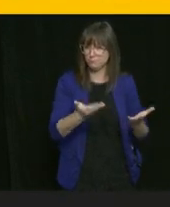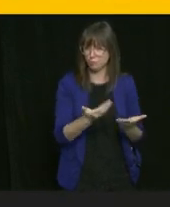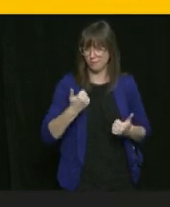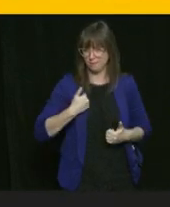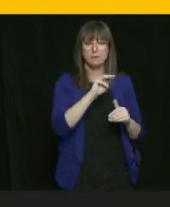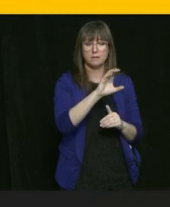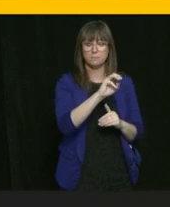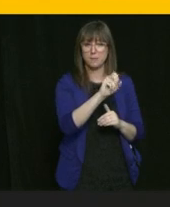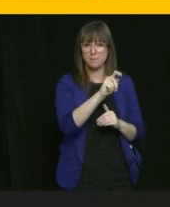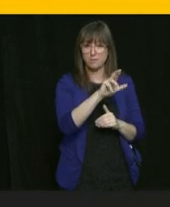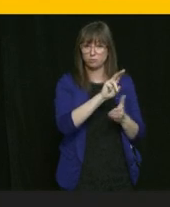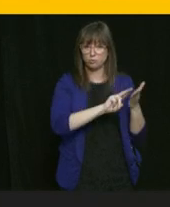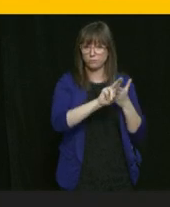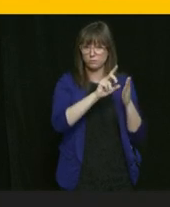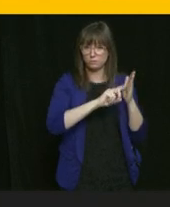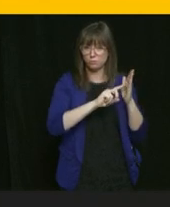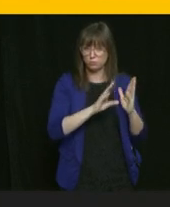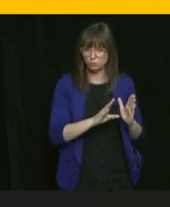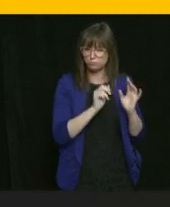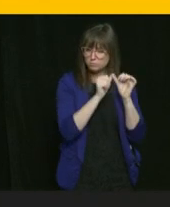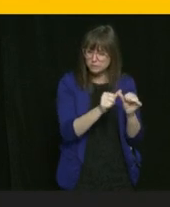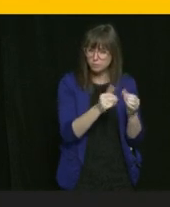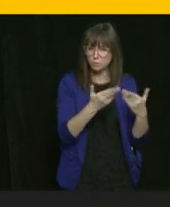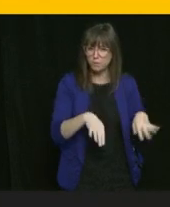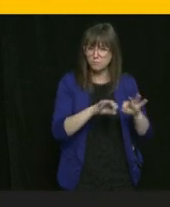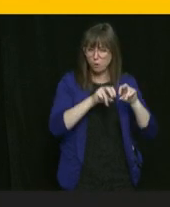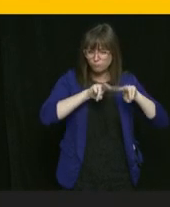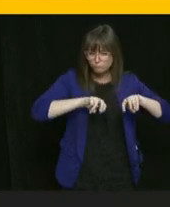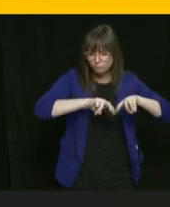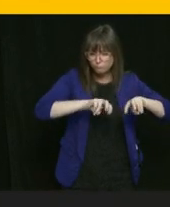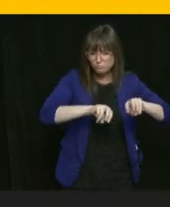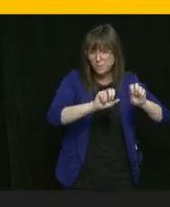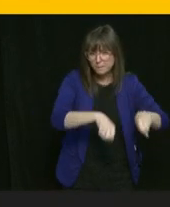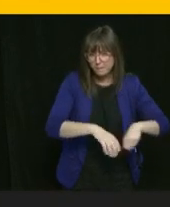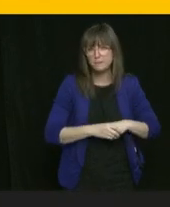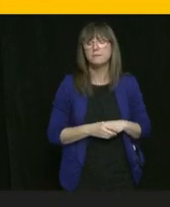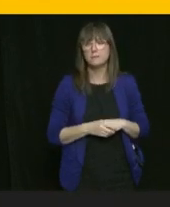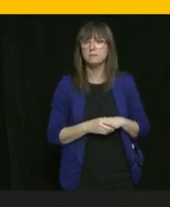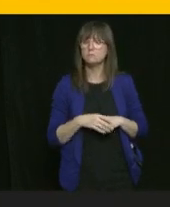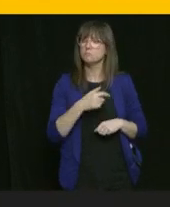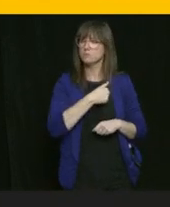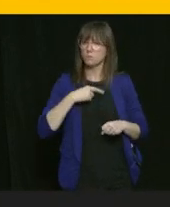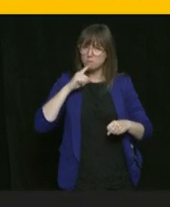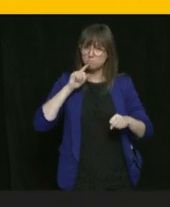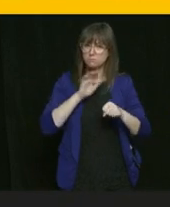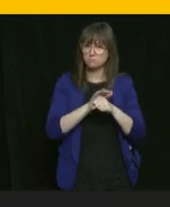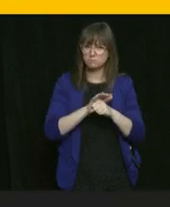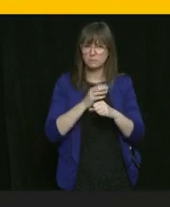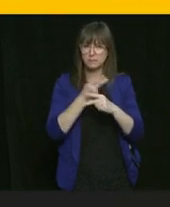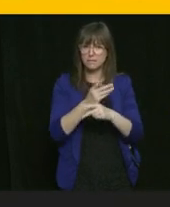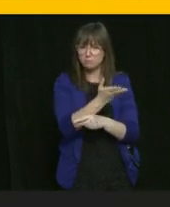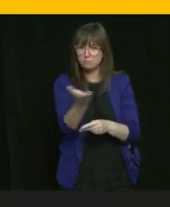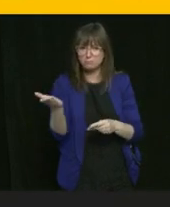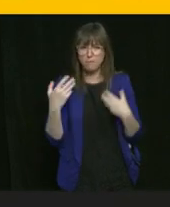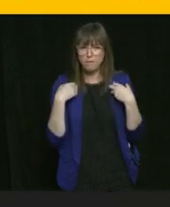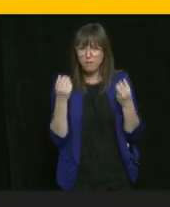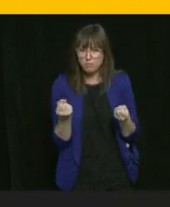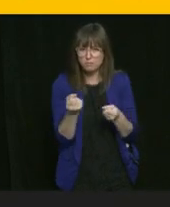Notre gouvernement to continue their important work. This is part of our commitment to keep people safe and to